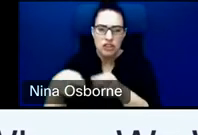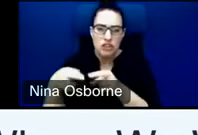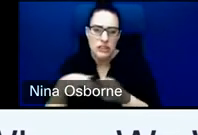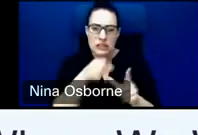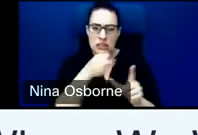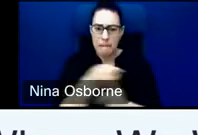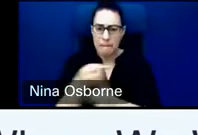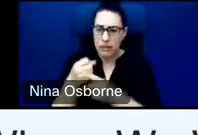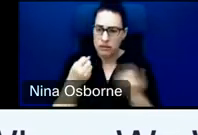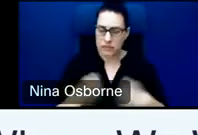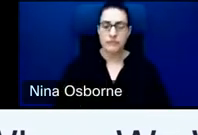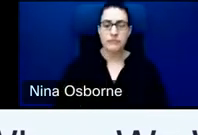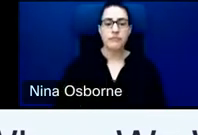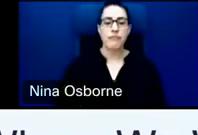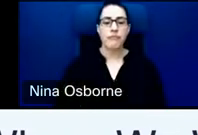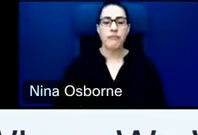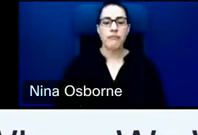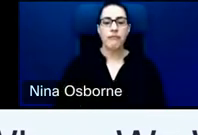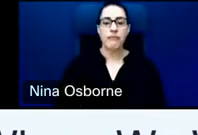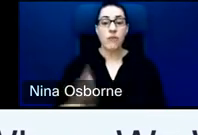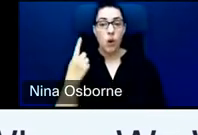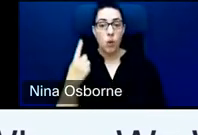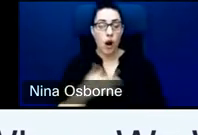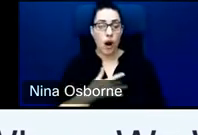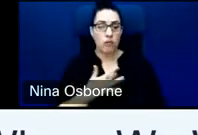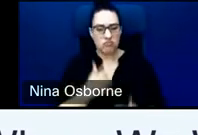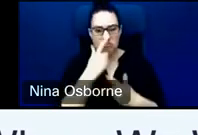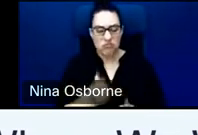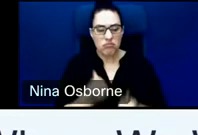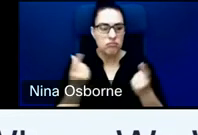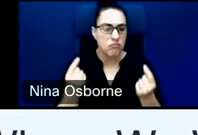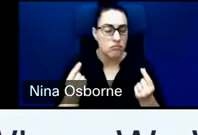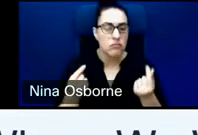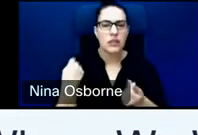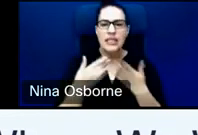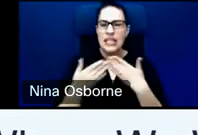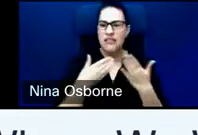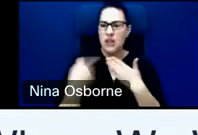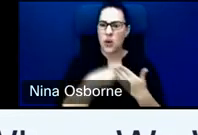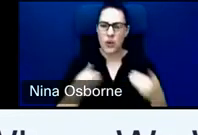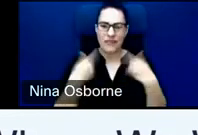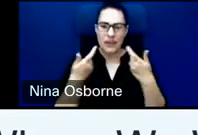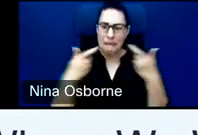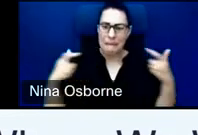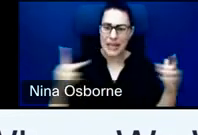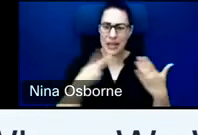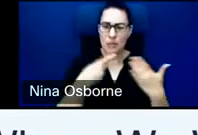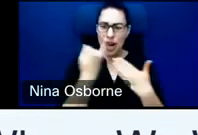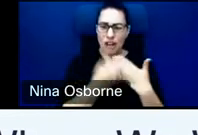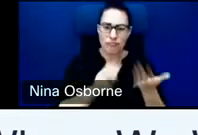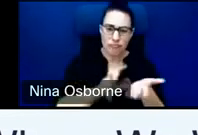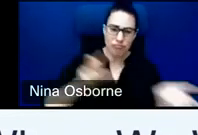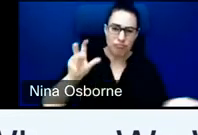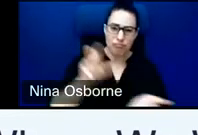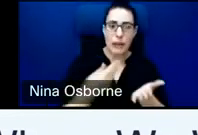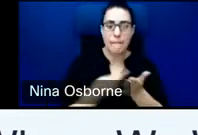is interesting about this is even though, you know, we do these great big infrastructure projects, 75% of 75, 70 to 80